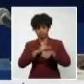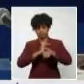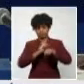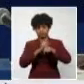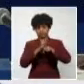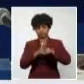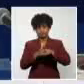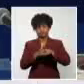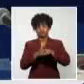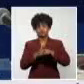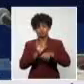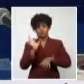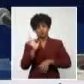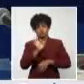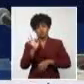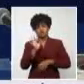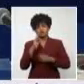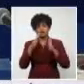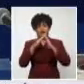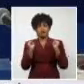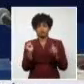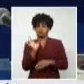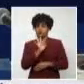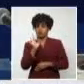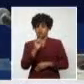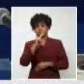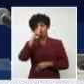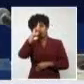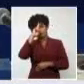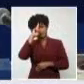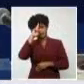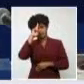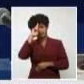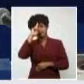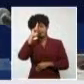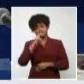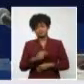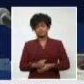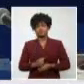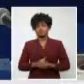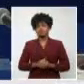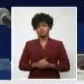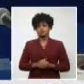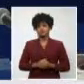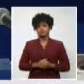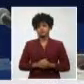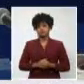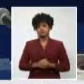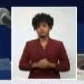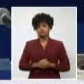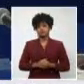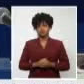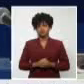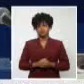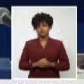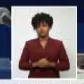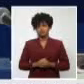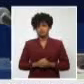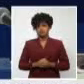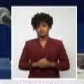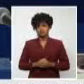Of all confirmed cases, these are the ones that remain admitted in